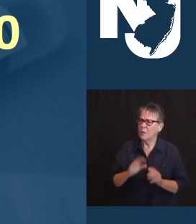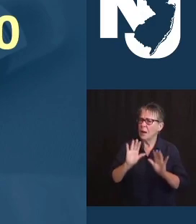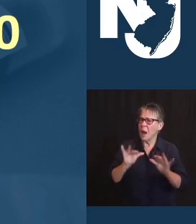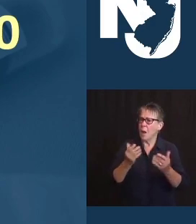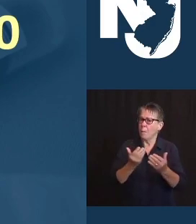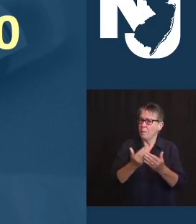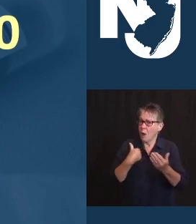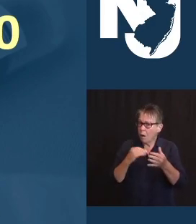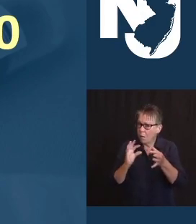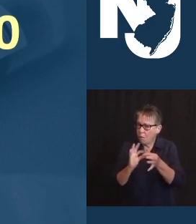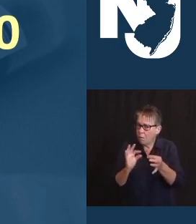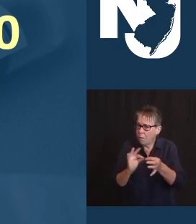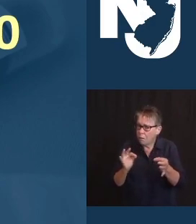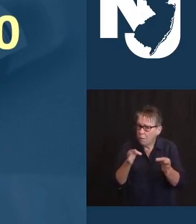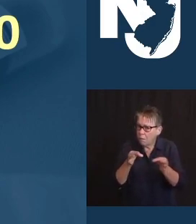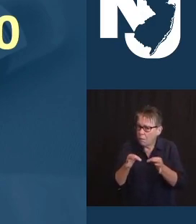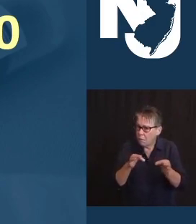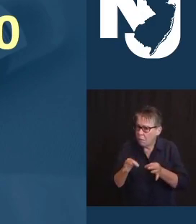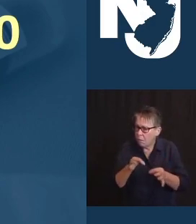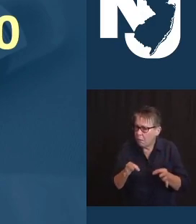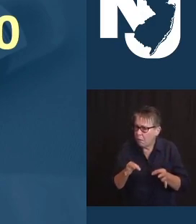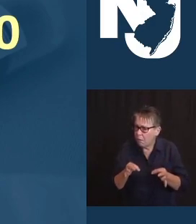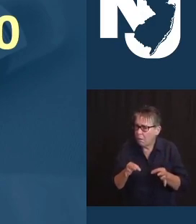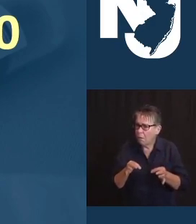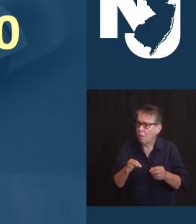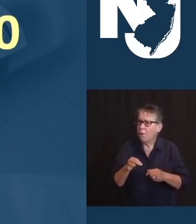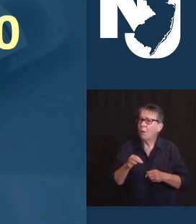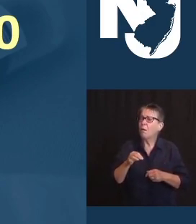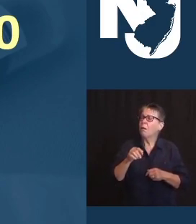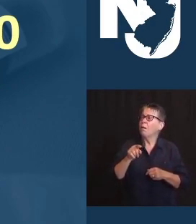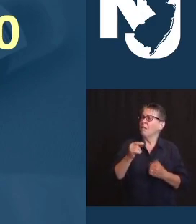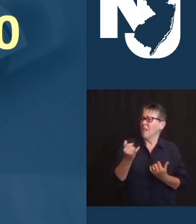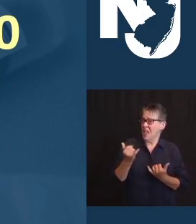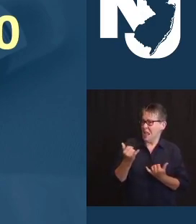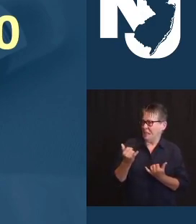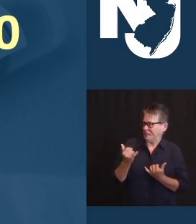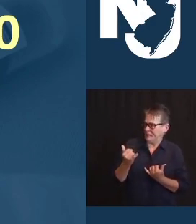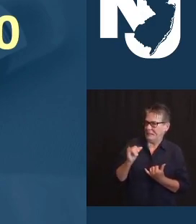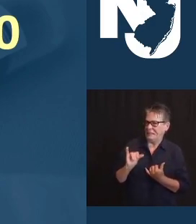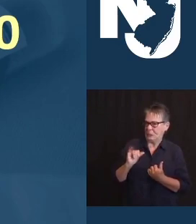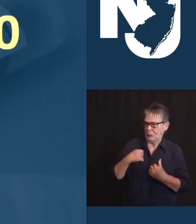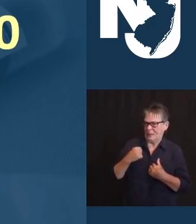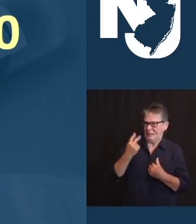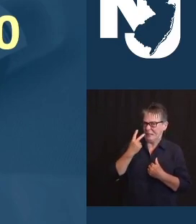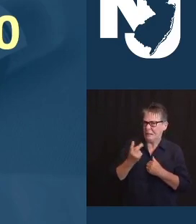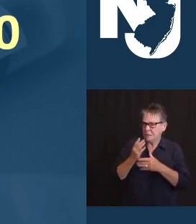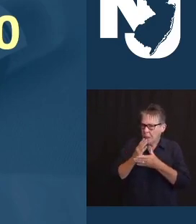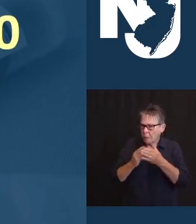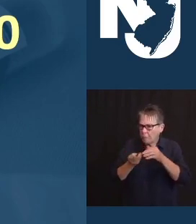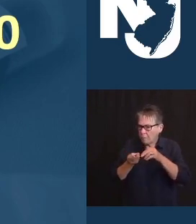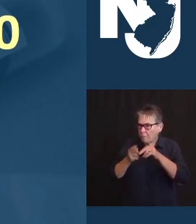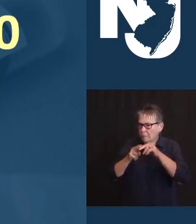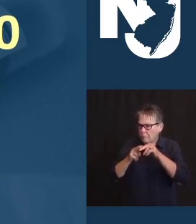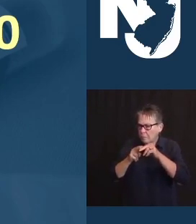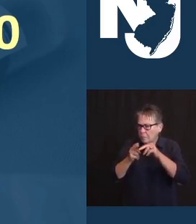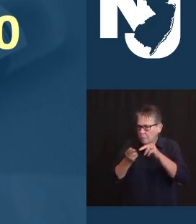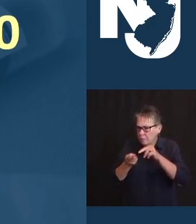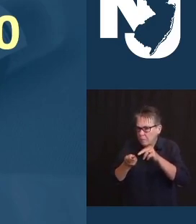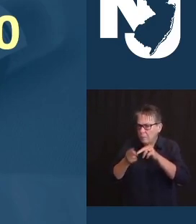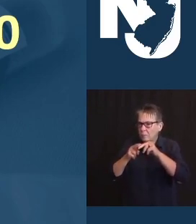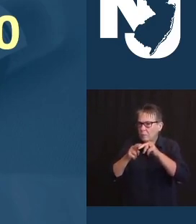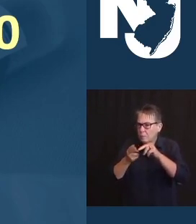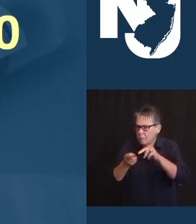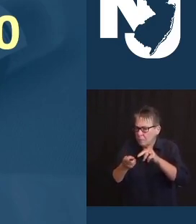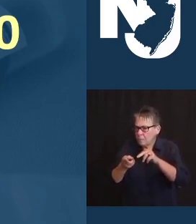even with the increases we have seen in the latest case numbers, New Jersey remains among the 10 states nationwide with the lowest number